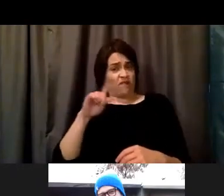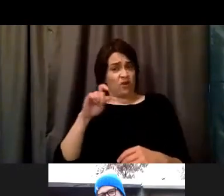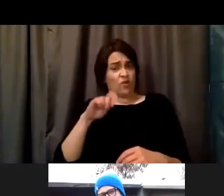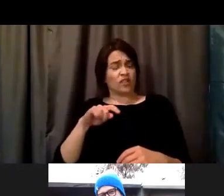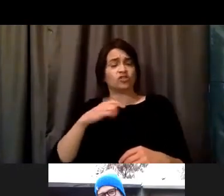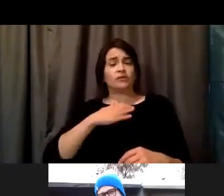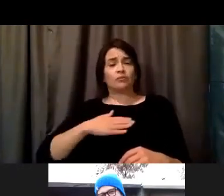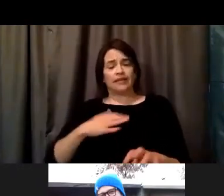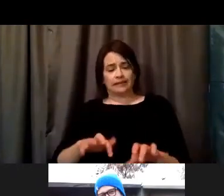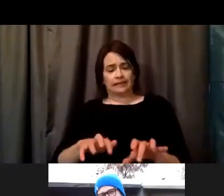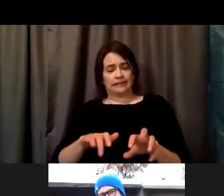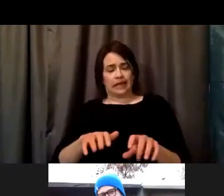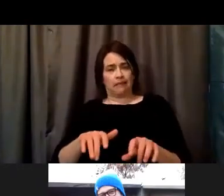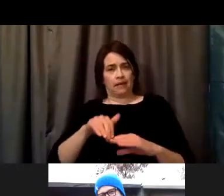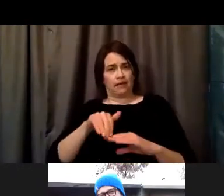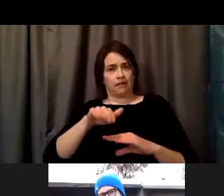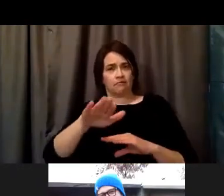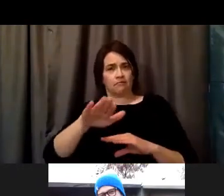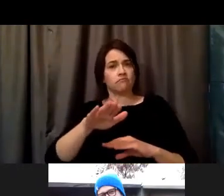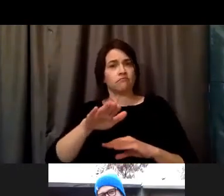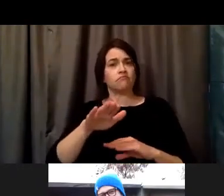we'll try to bring those forward.